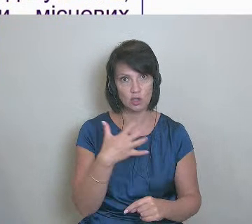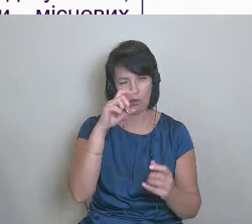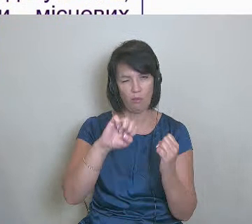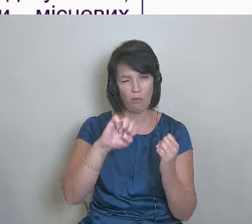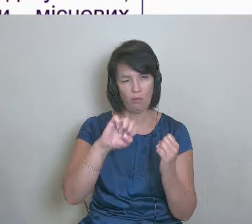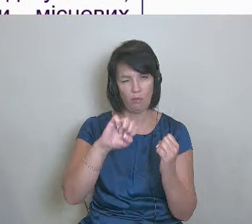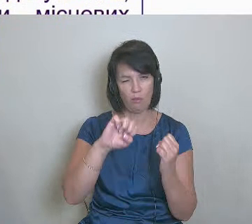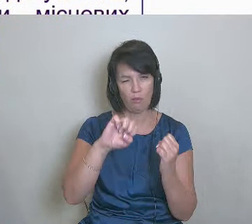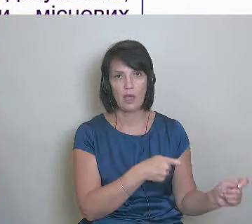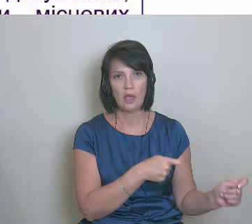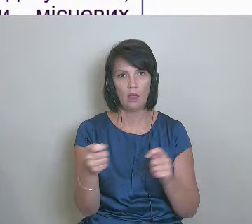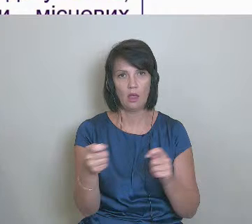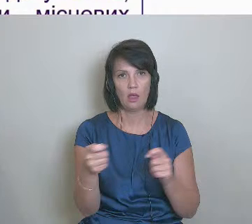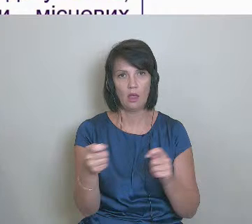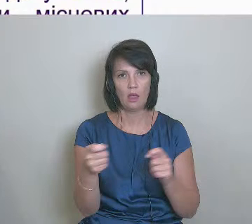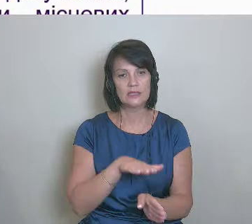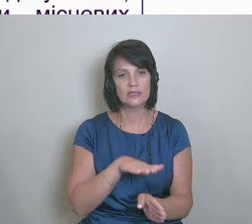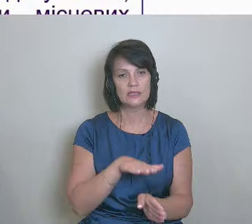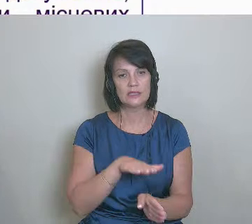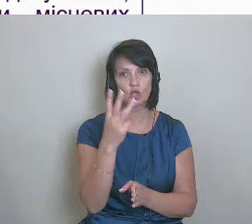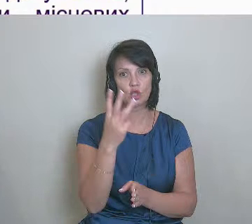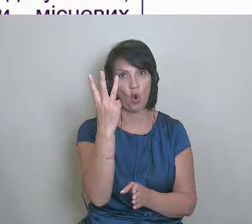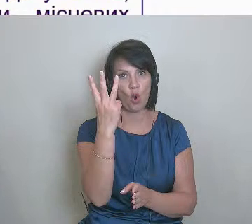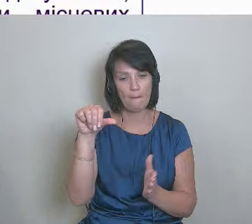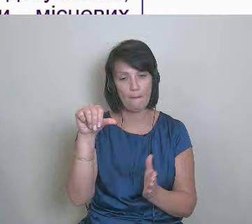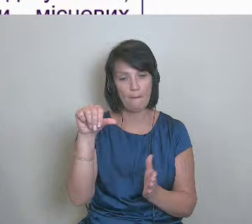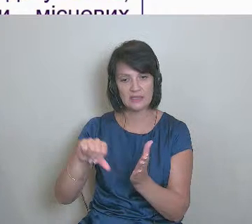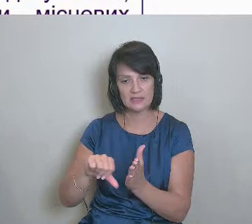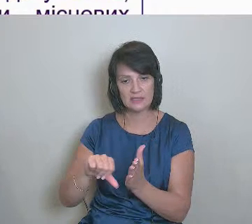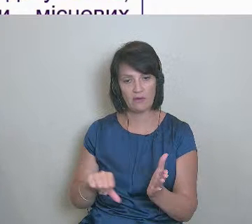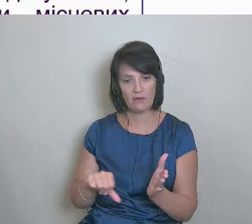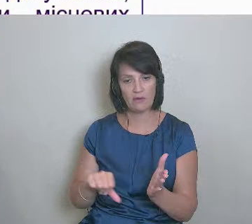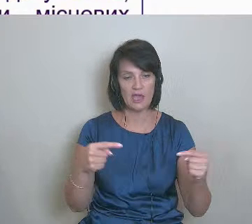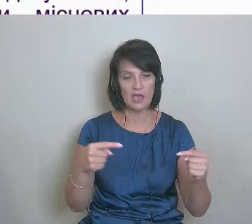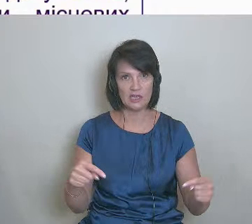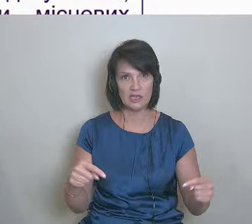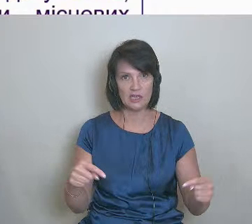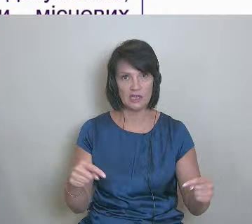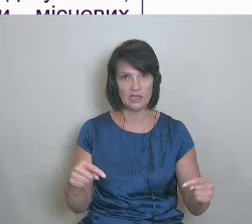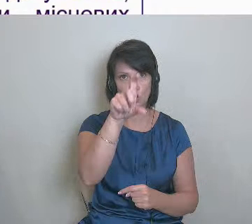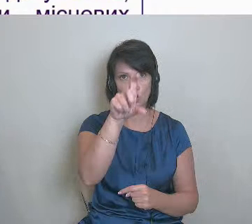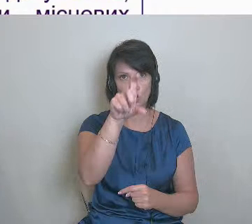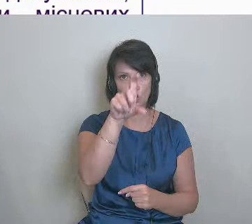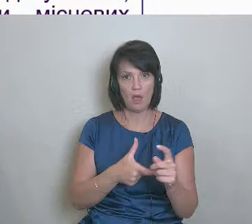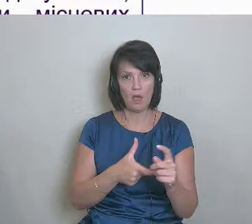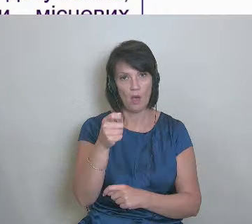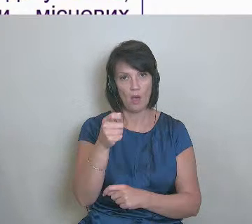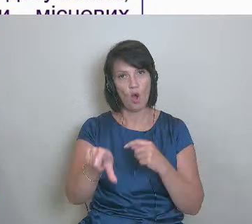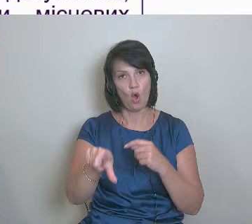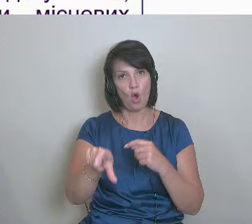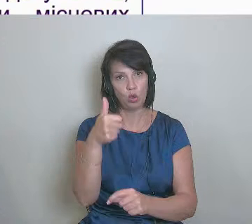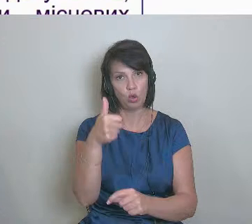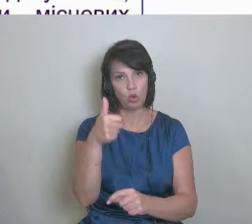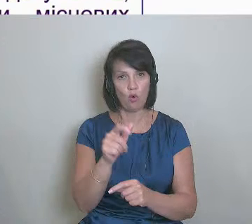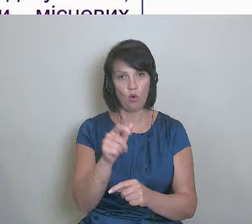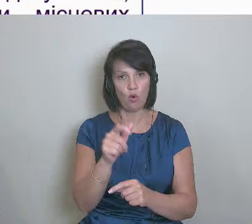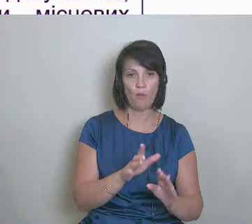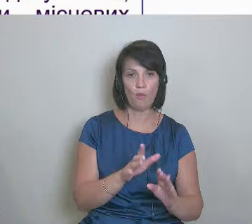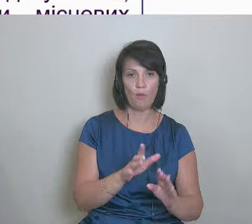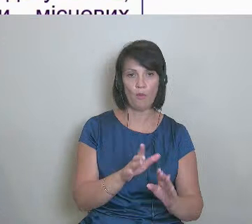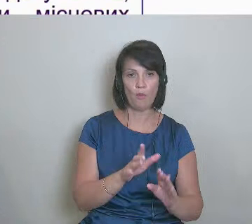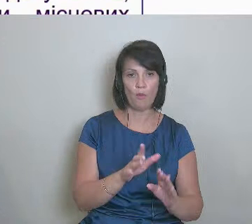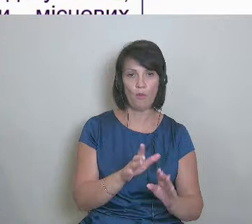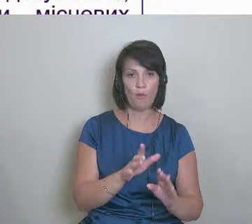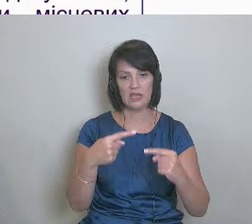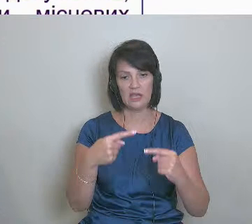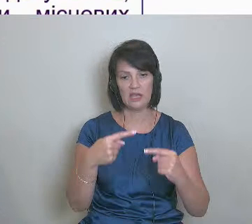TEC. And it's important to remember that this transportation has to be carried out by three representatives, the head or the